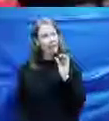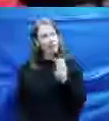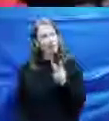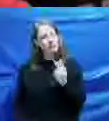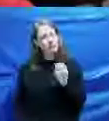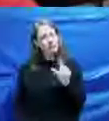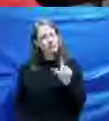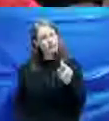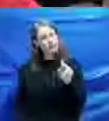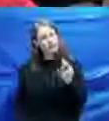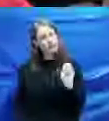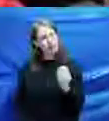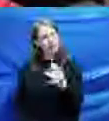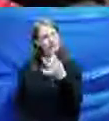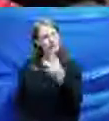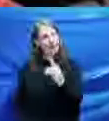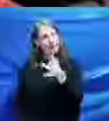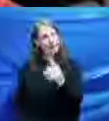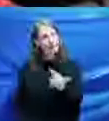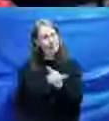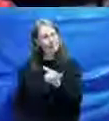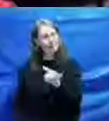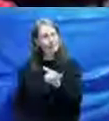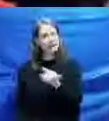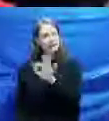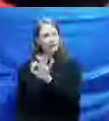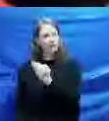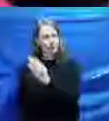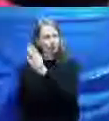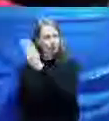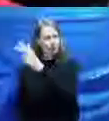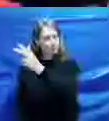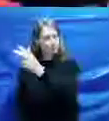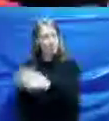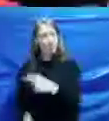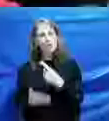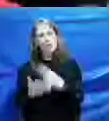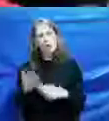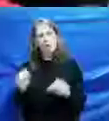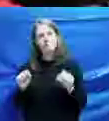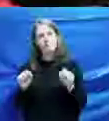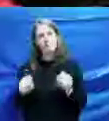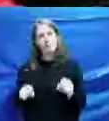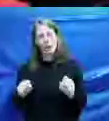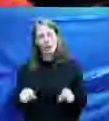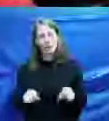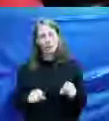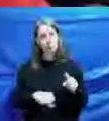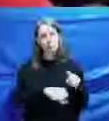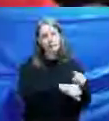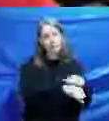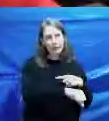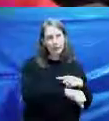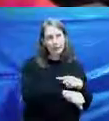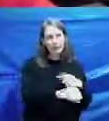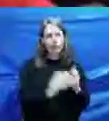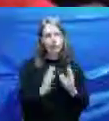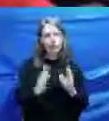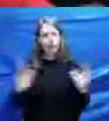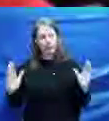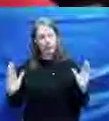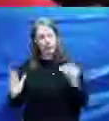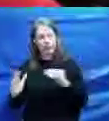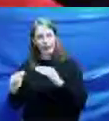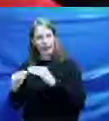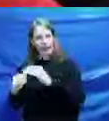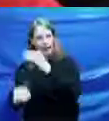18 cubic feet. What is a possible length, width, and height of this candy bar? Keelan, can